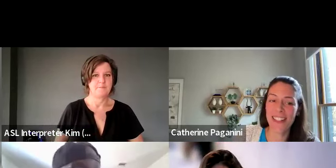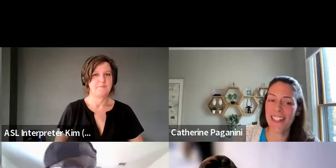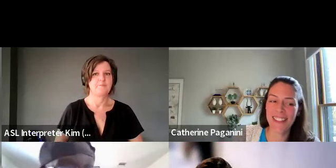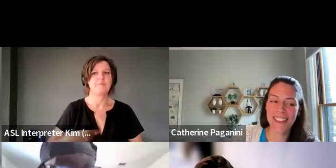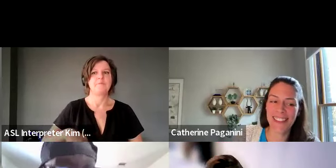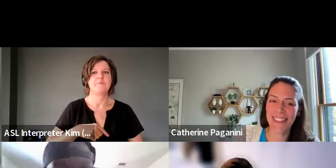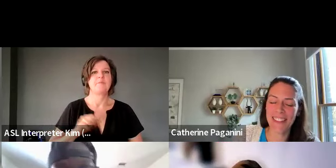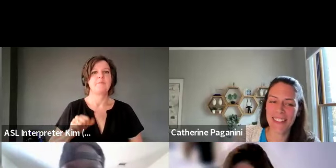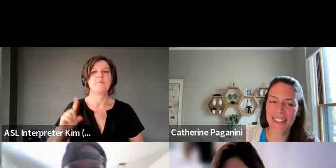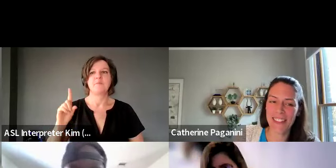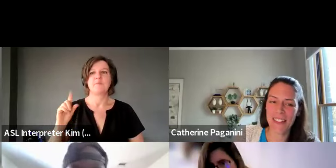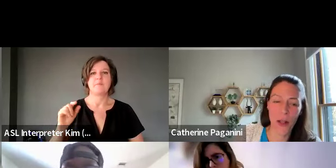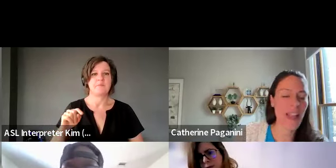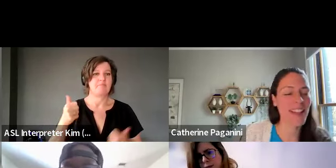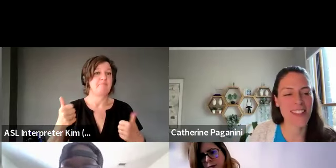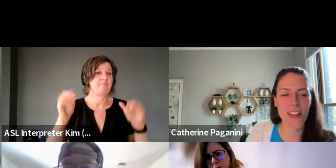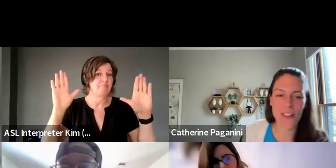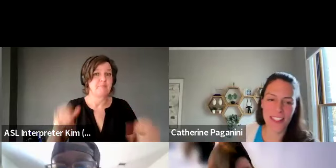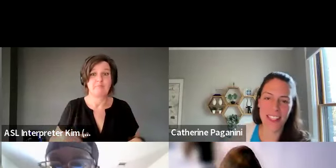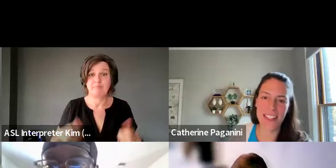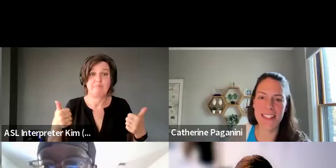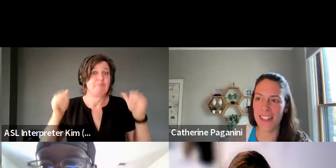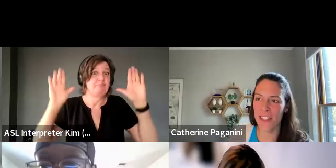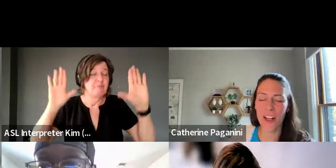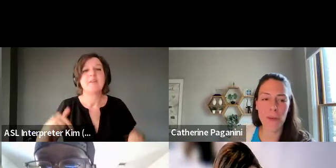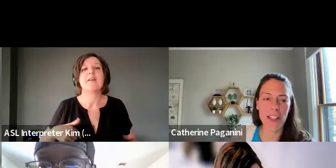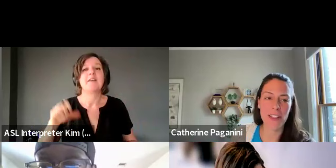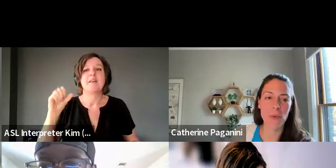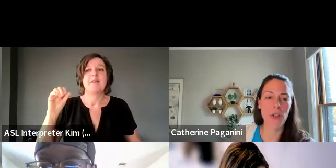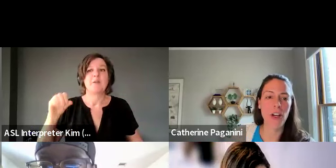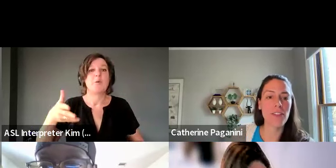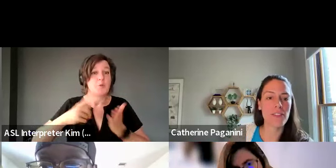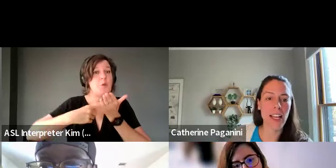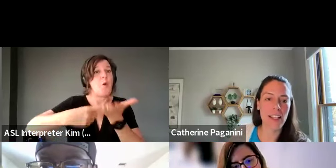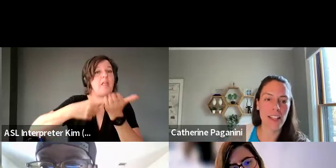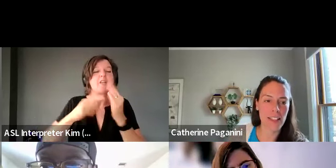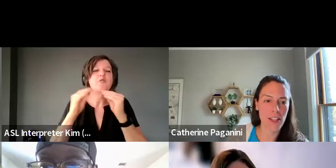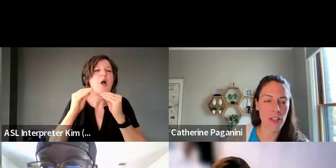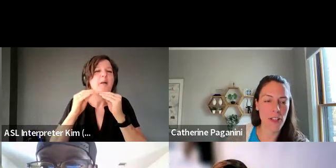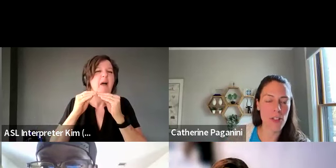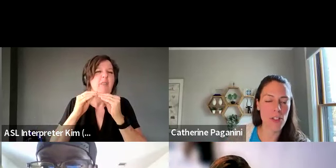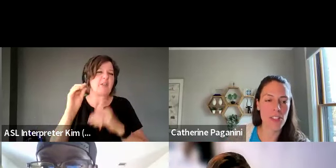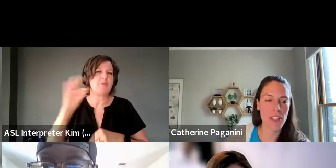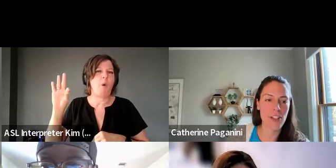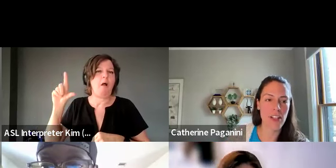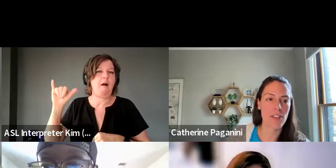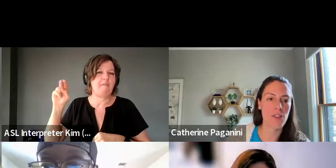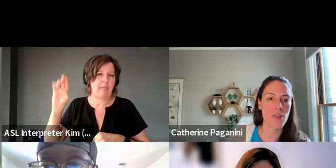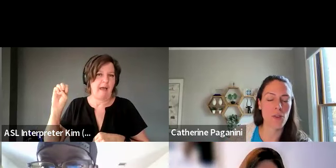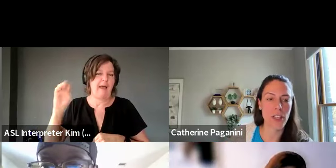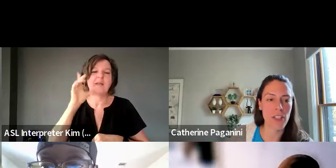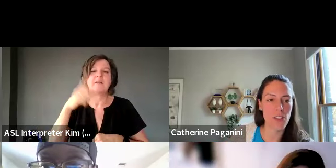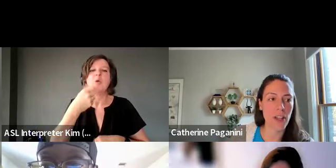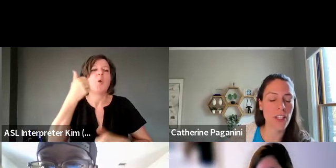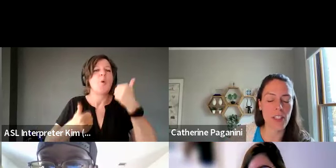to get it started? Yes, that's cool. Okay, so let's talk about this more offline. I can tell you which Slack channels